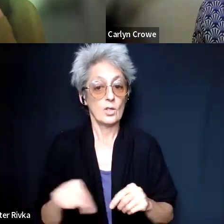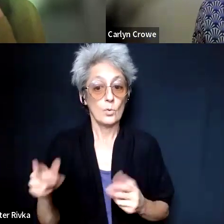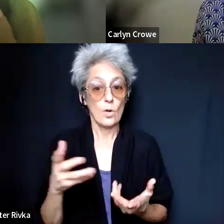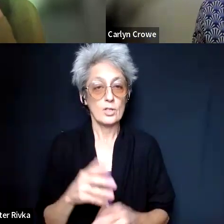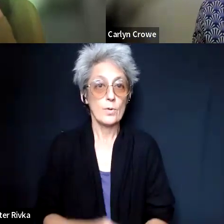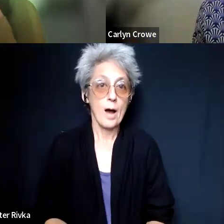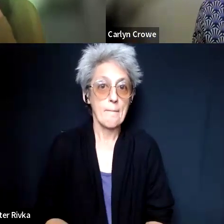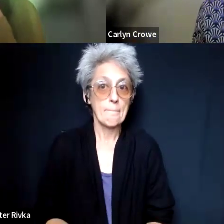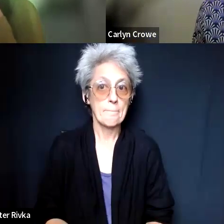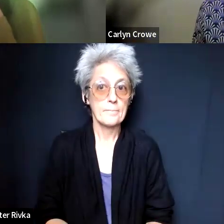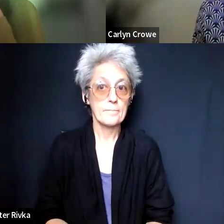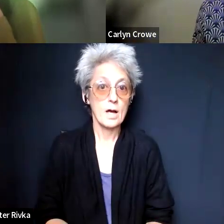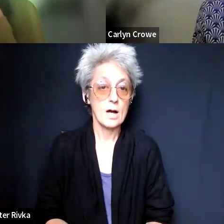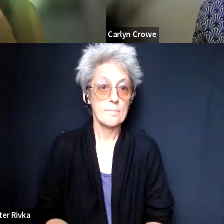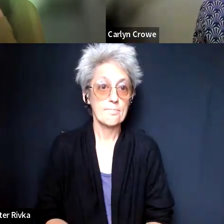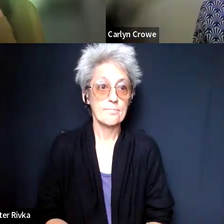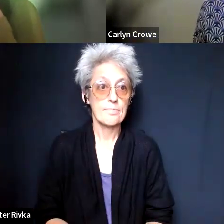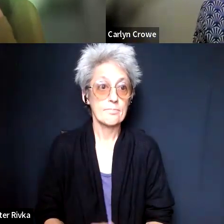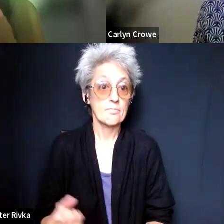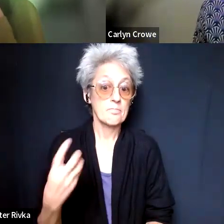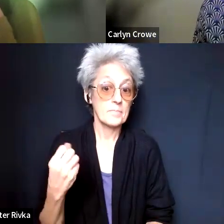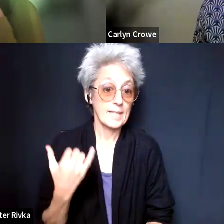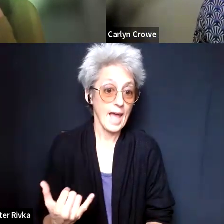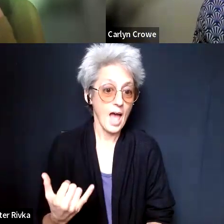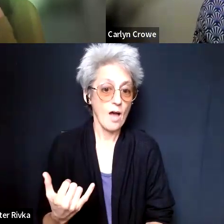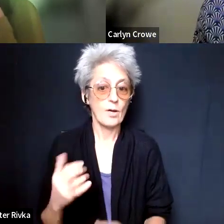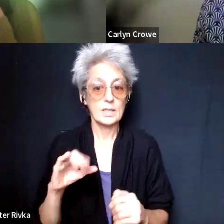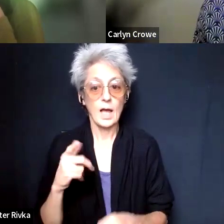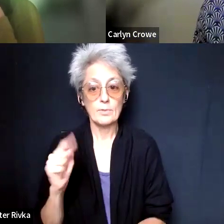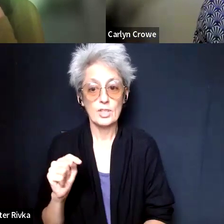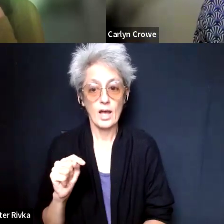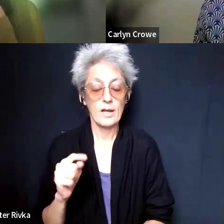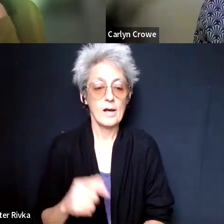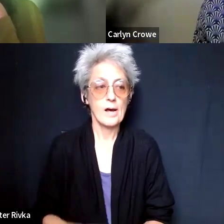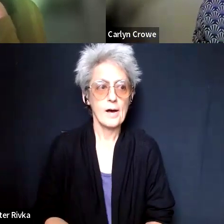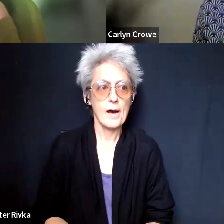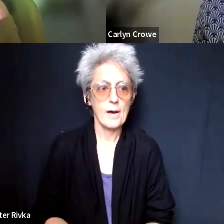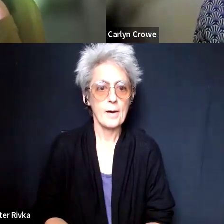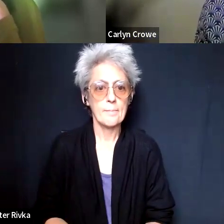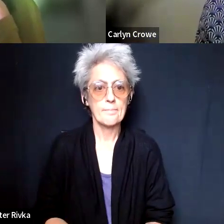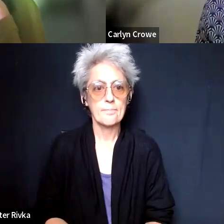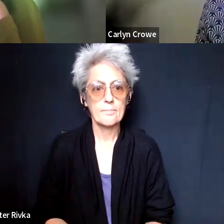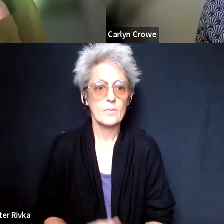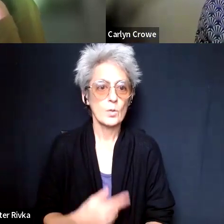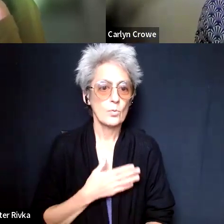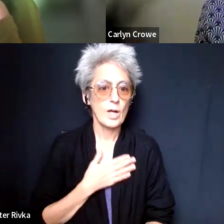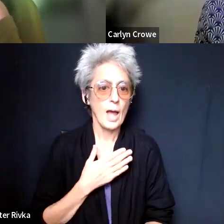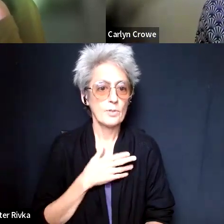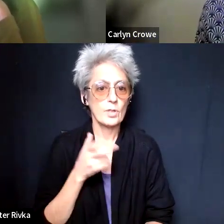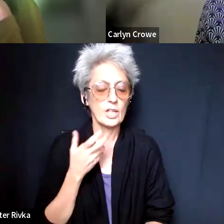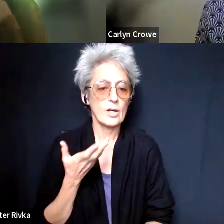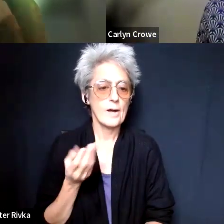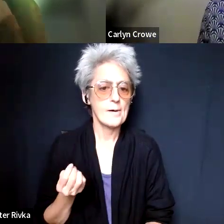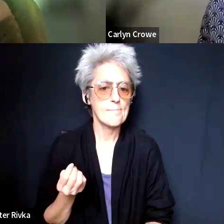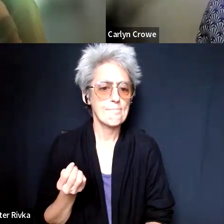in right now or put them in the chat, we'd be more than happy to hear what your issues of